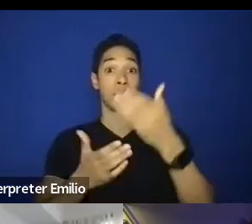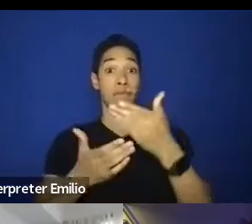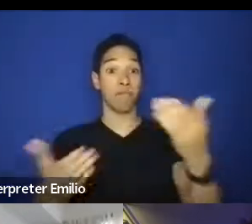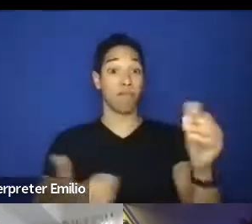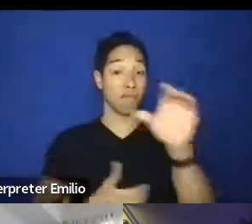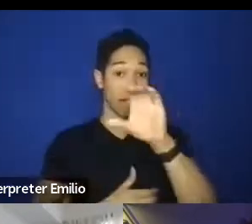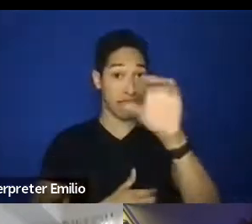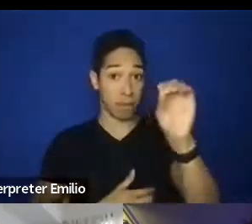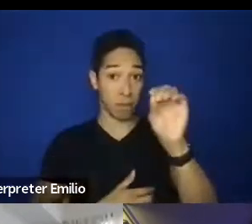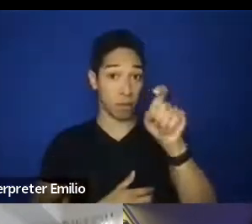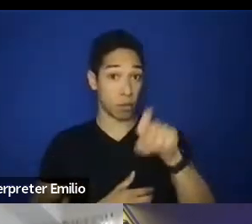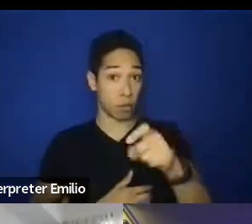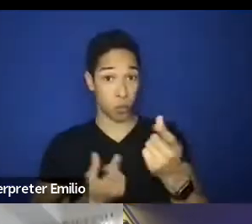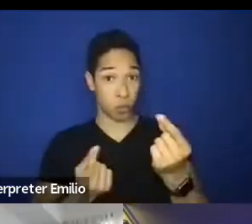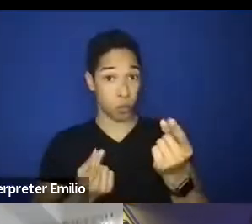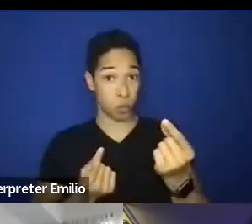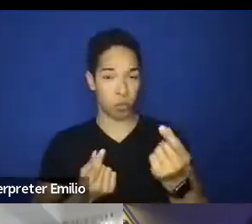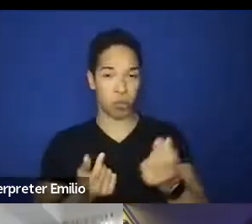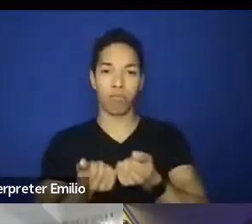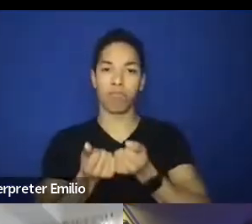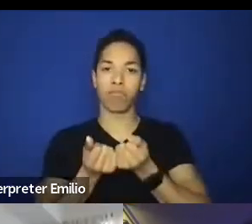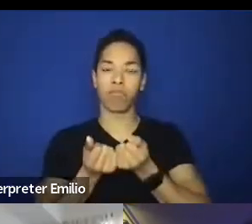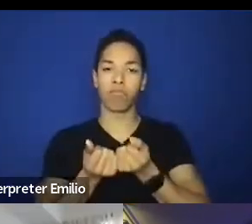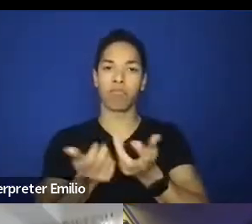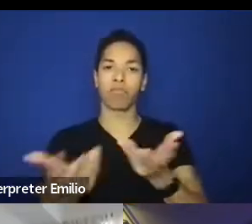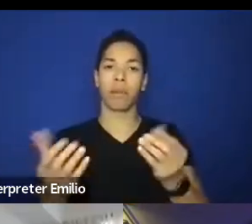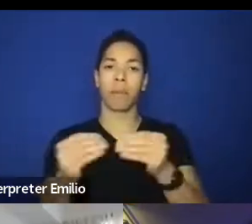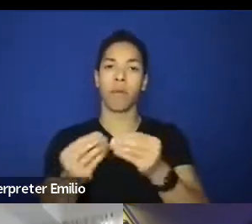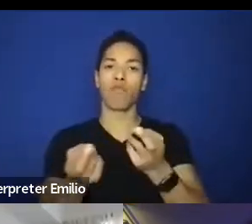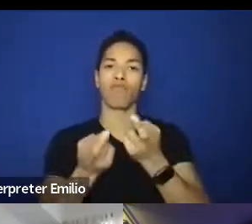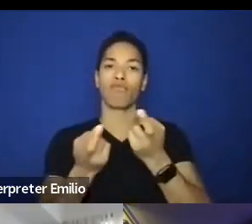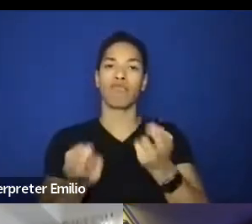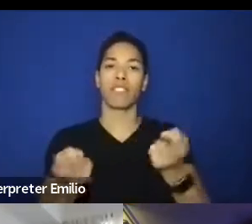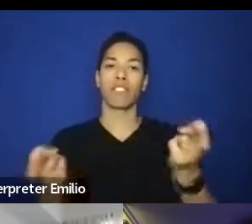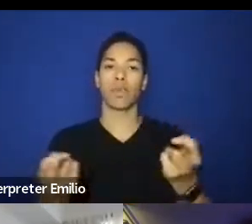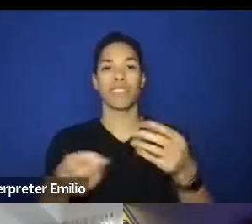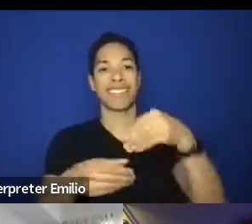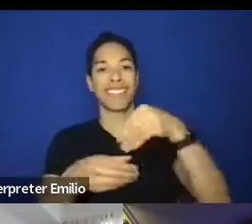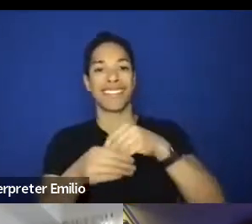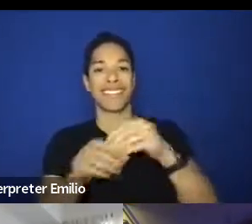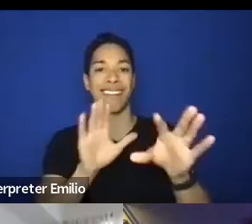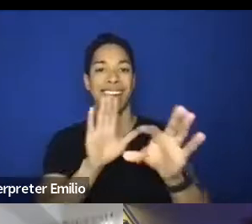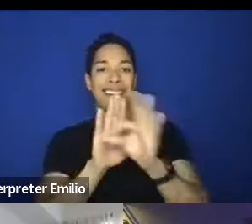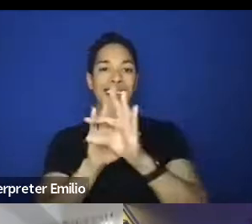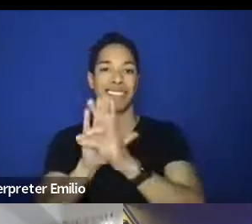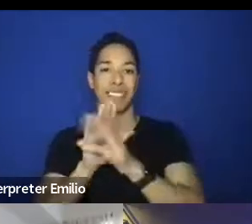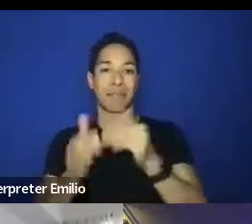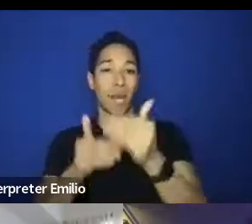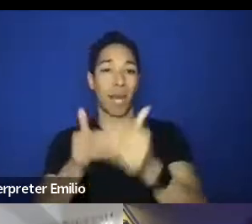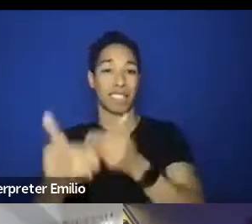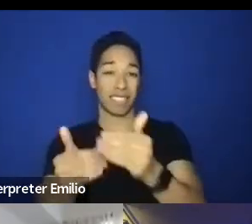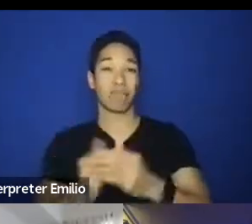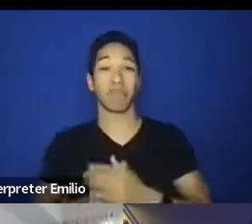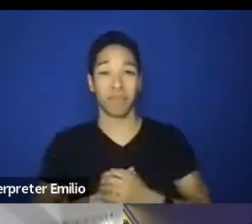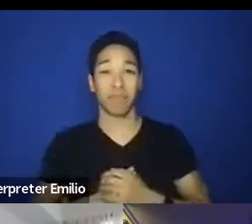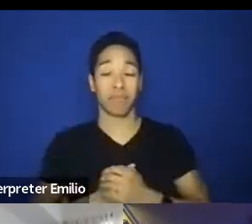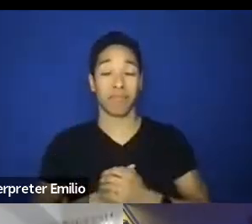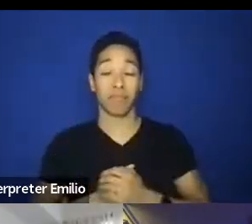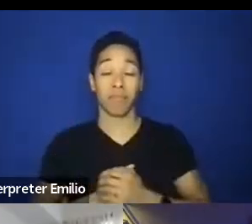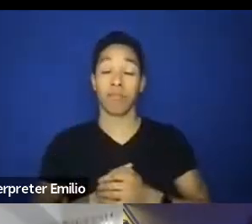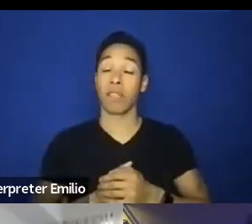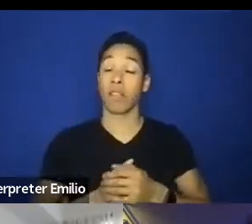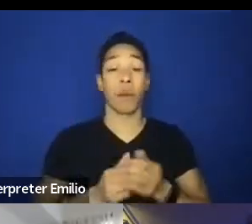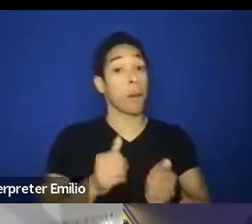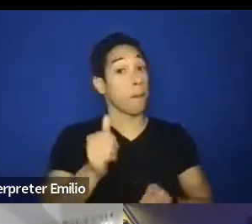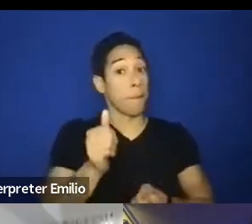is put more resources into casting. Most of the time, and I'm talking plainly about money,